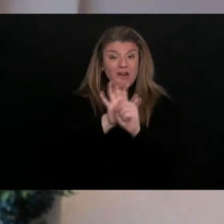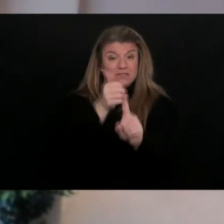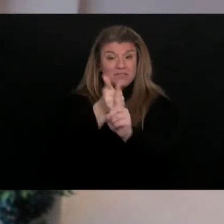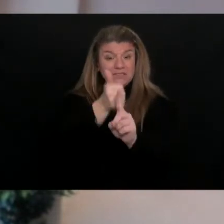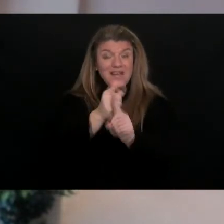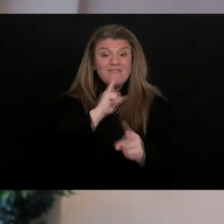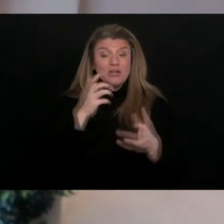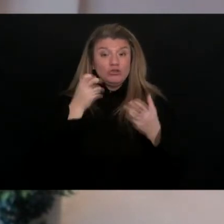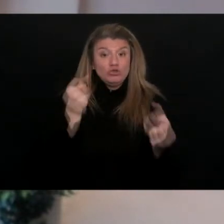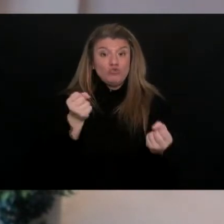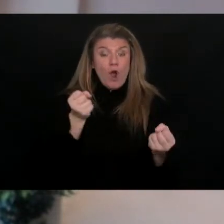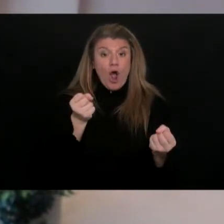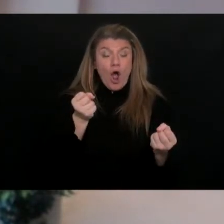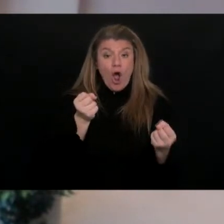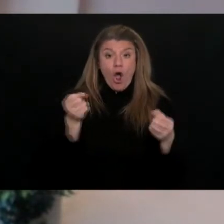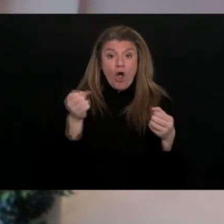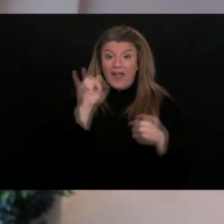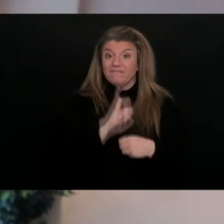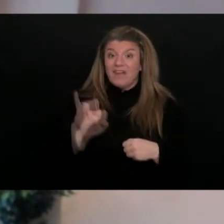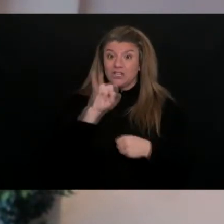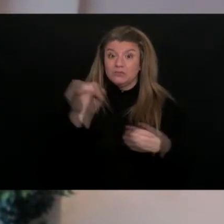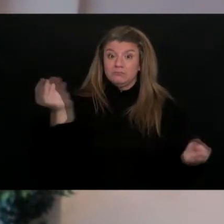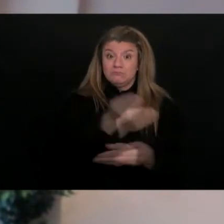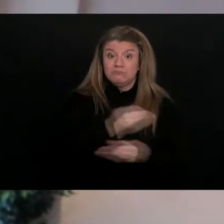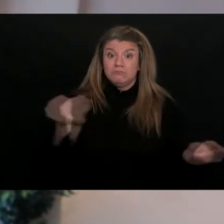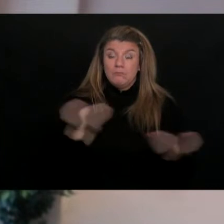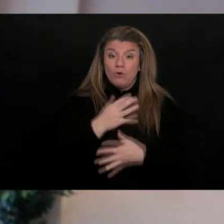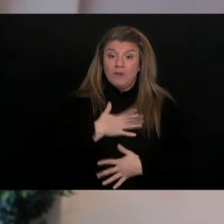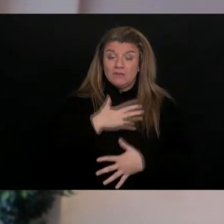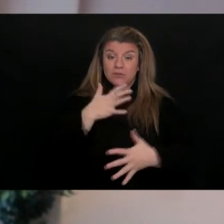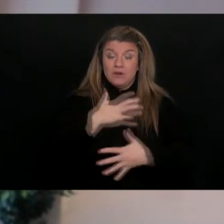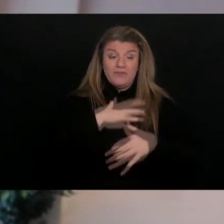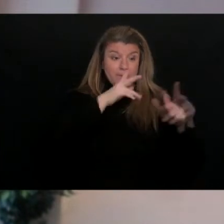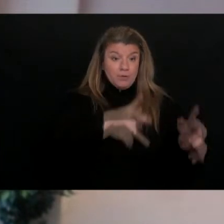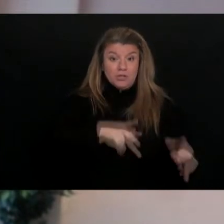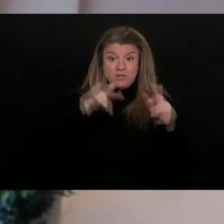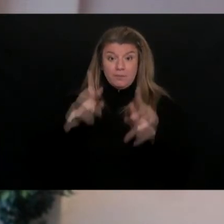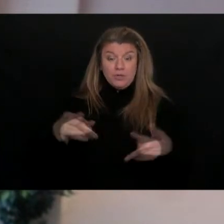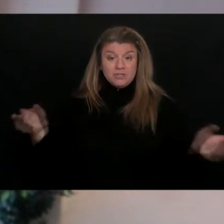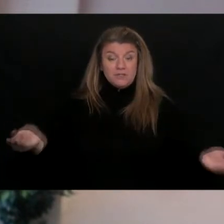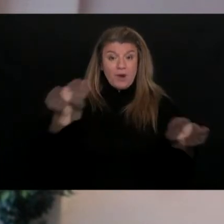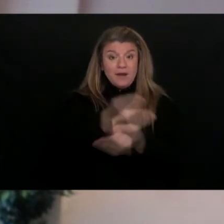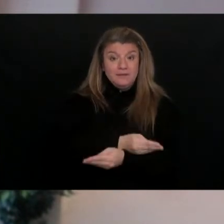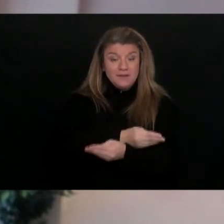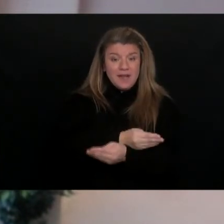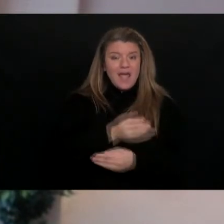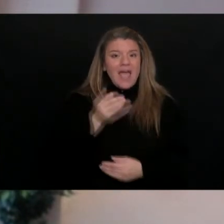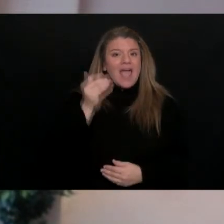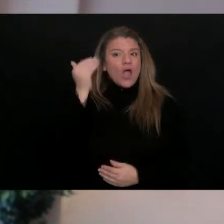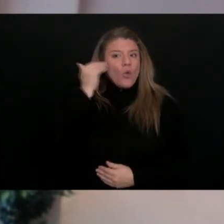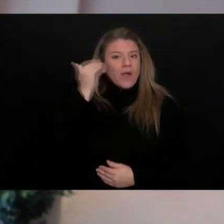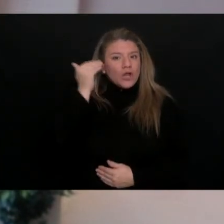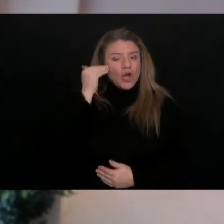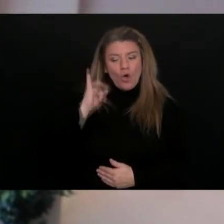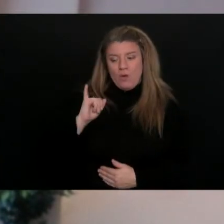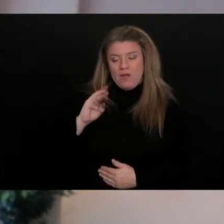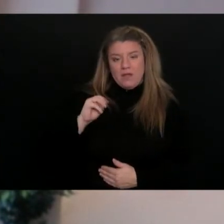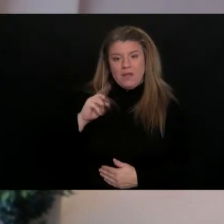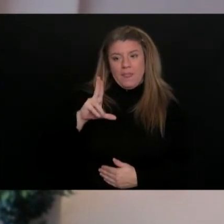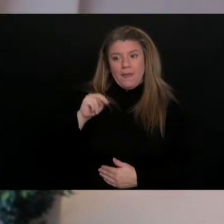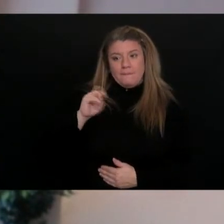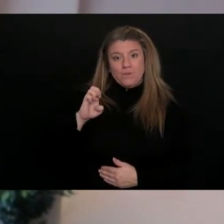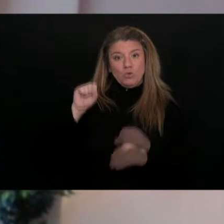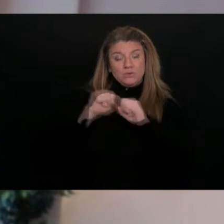for respiratory transmission from person to person spread. And we know that the immune system from